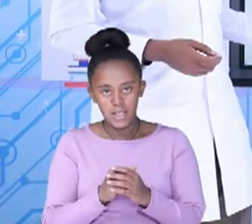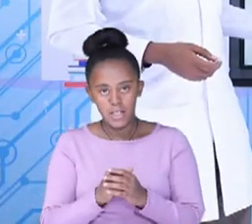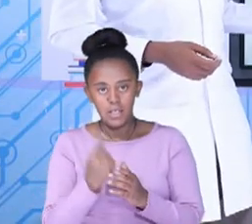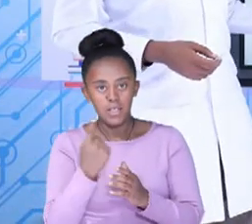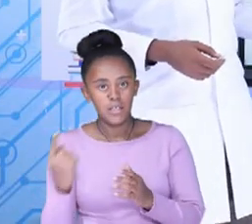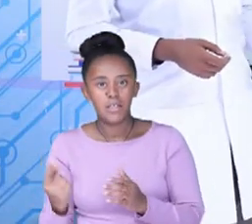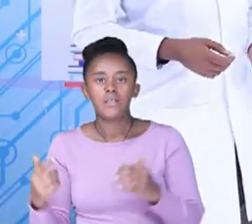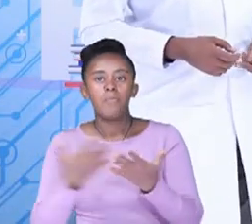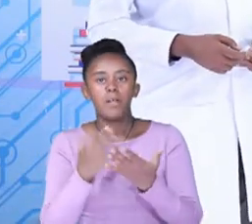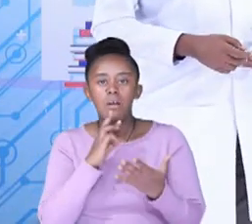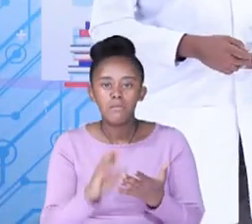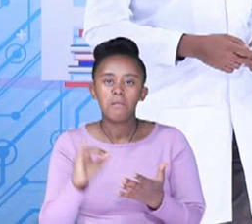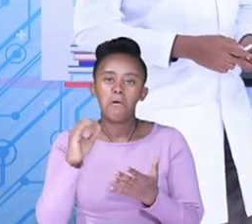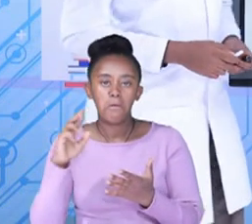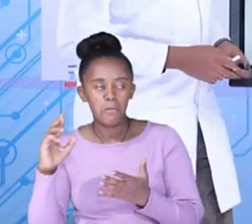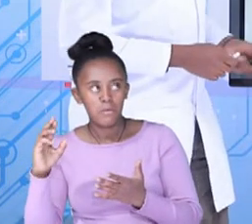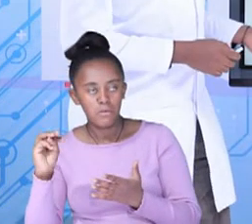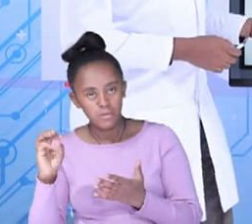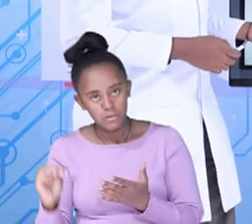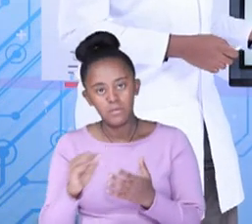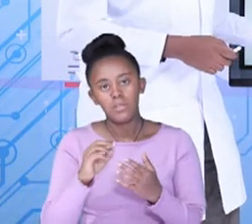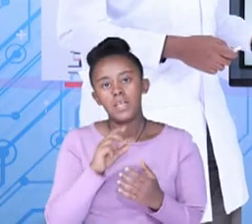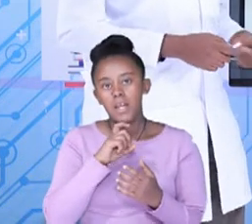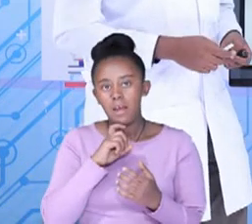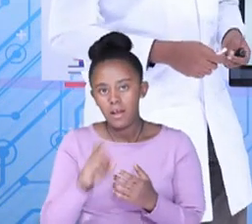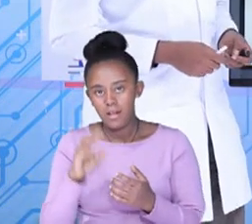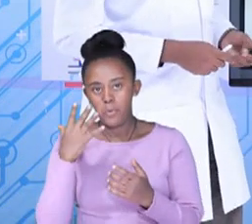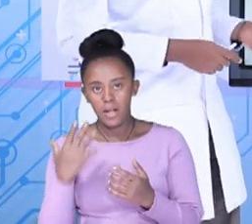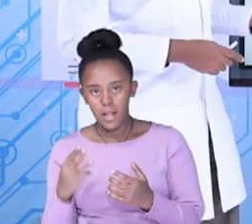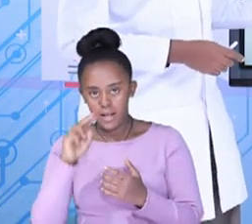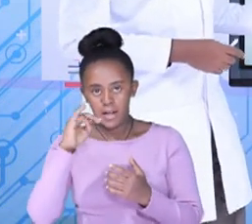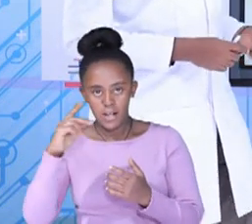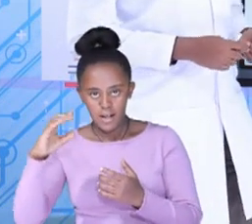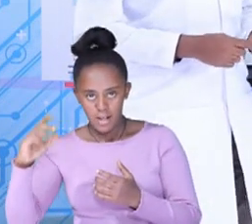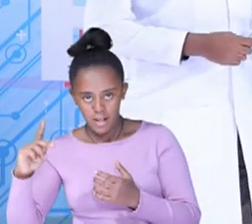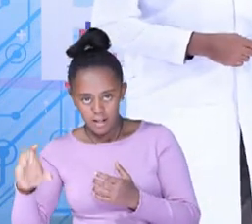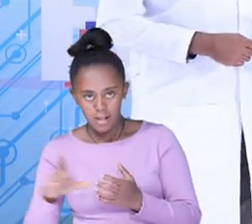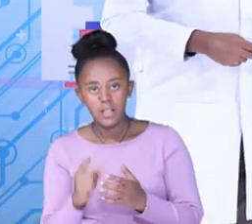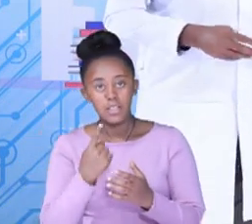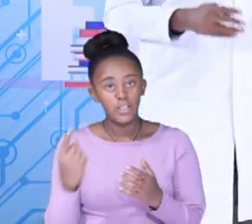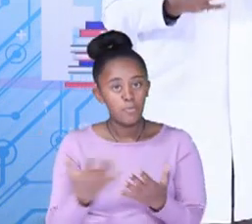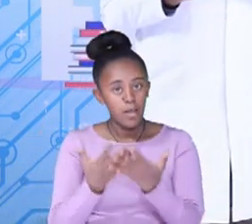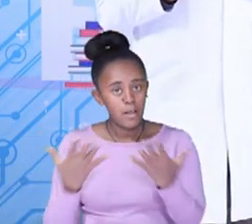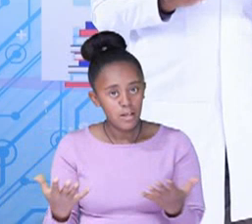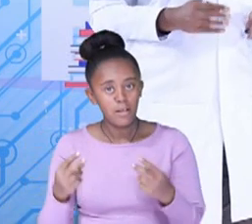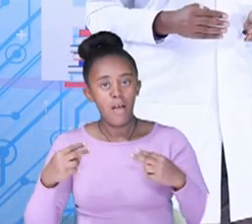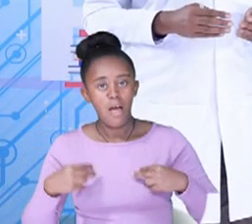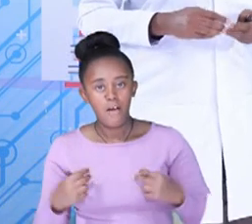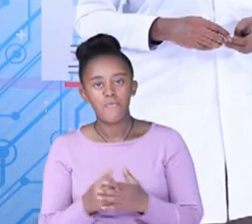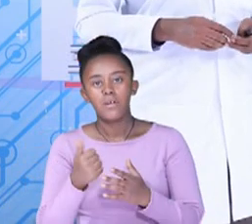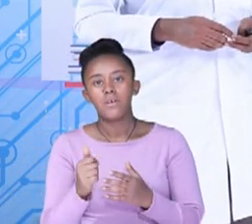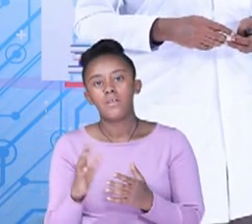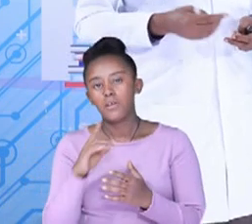Such materials are iron, cobalt, nickel, and so on, magnetite, and so on. Therefore, such materials have the tendency